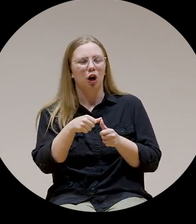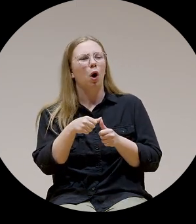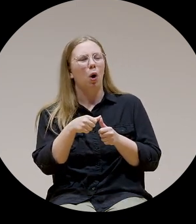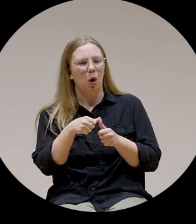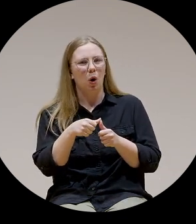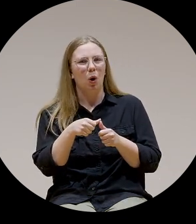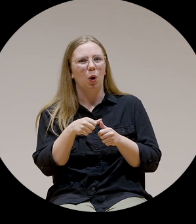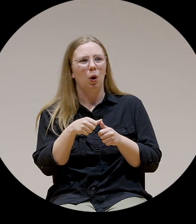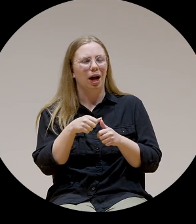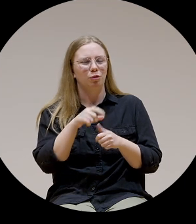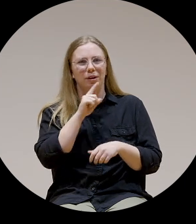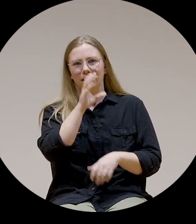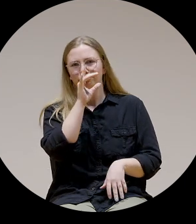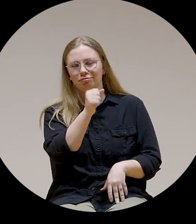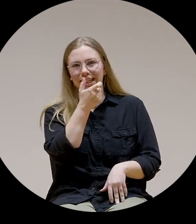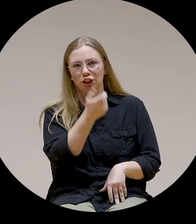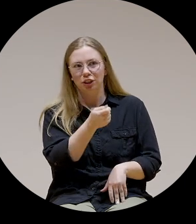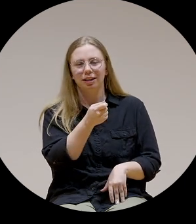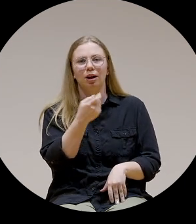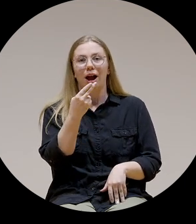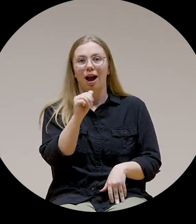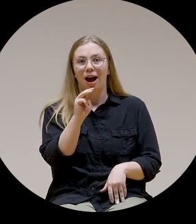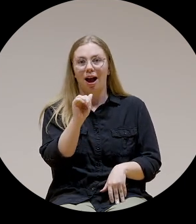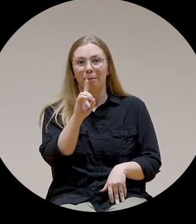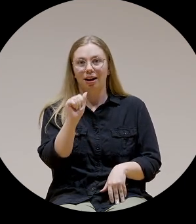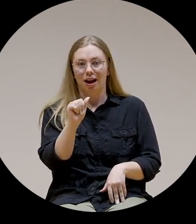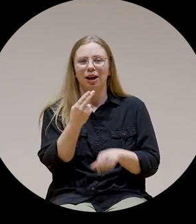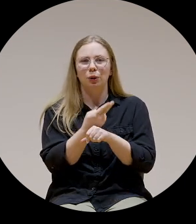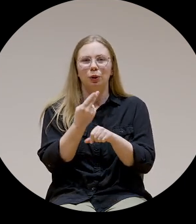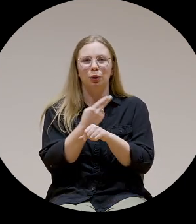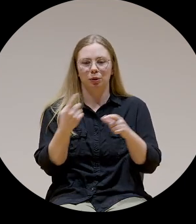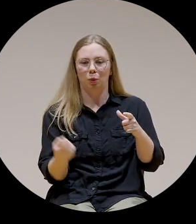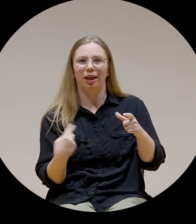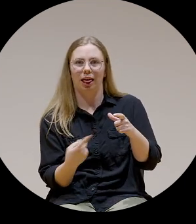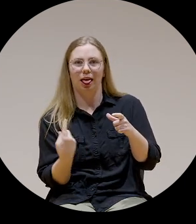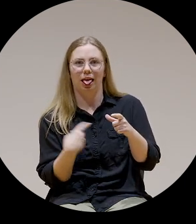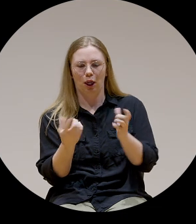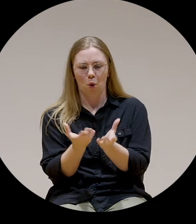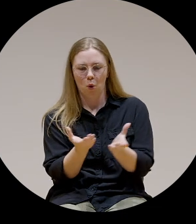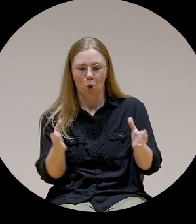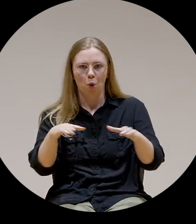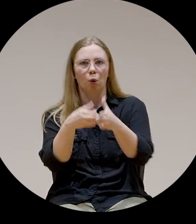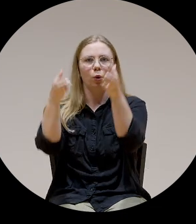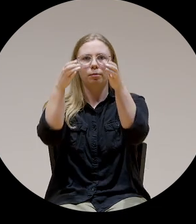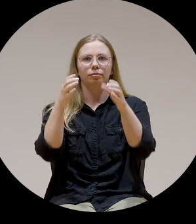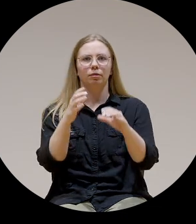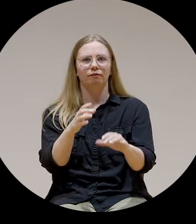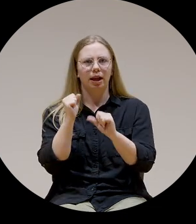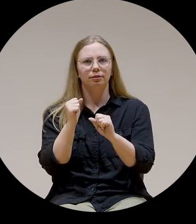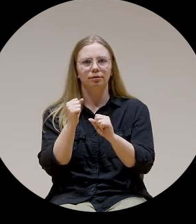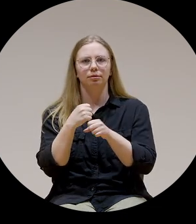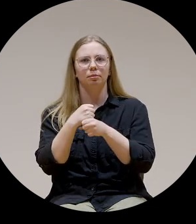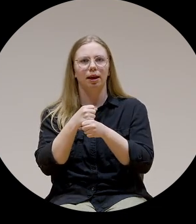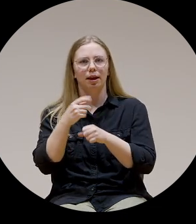as Hamada, using the potter's wheel, raised a pot. A skilled potter raises a pot in a matter of